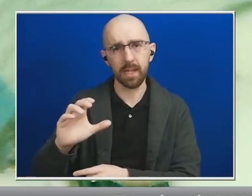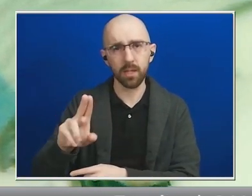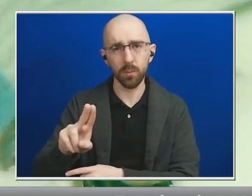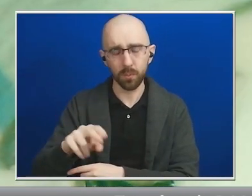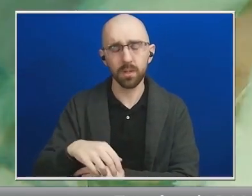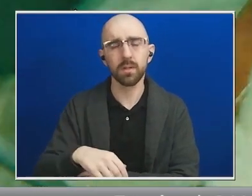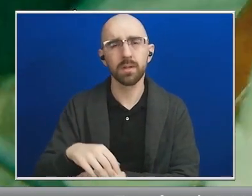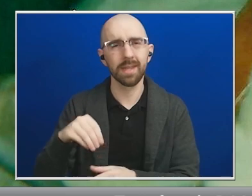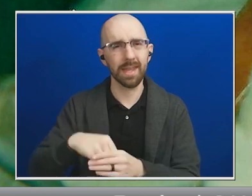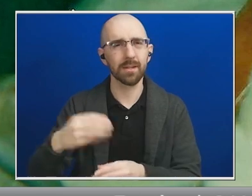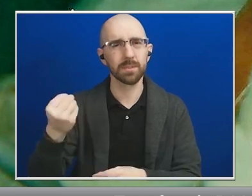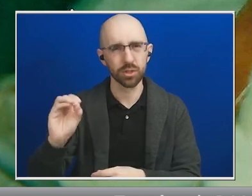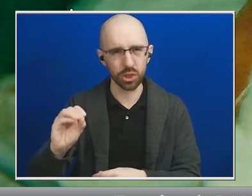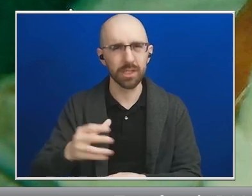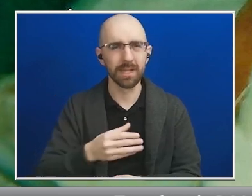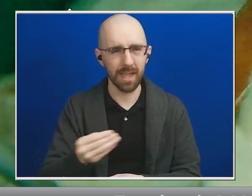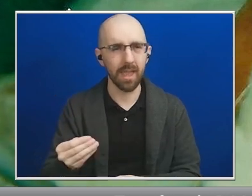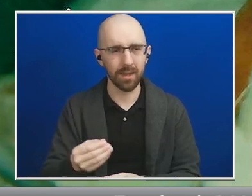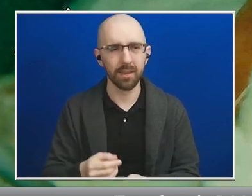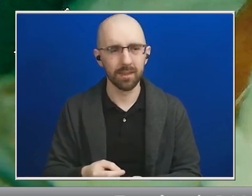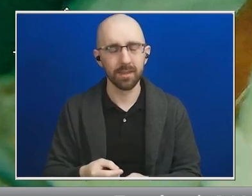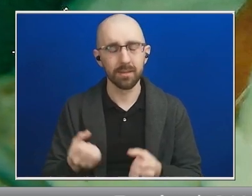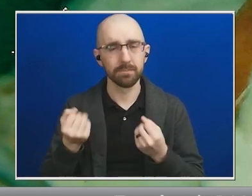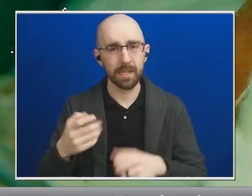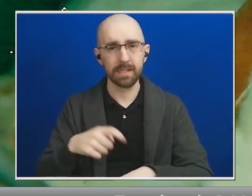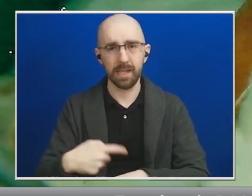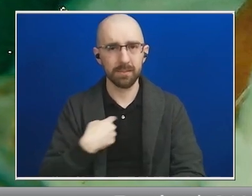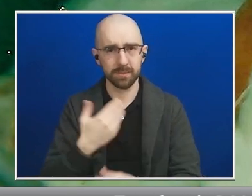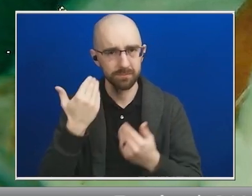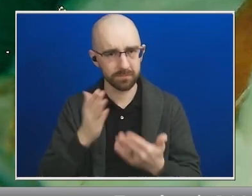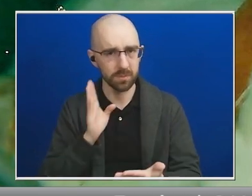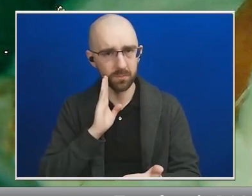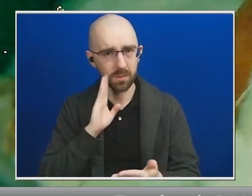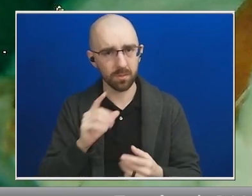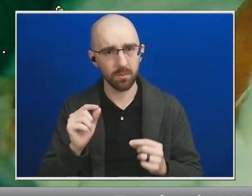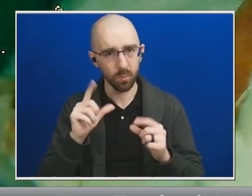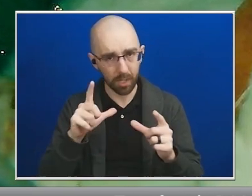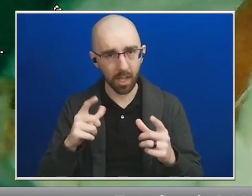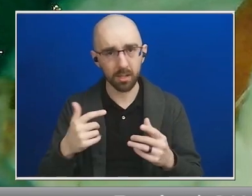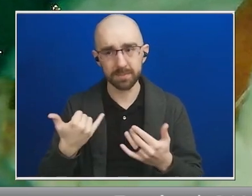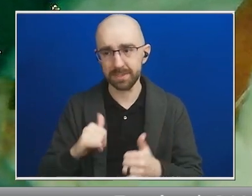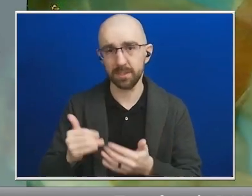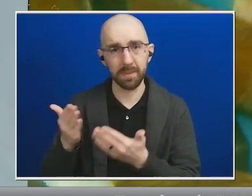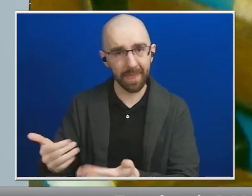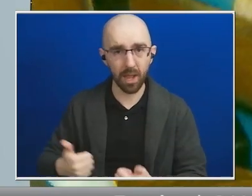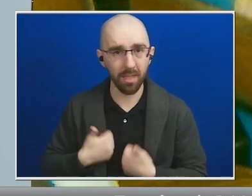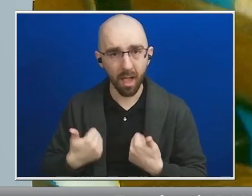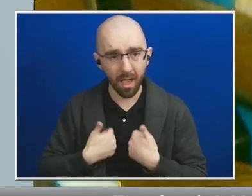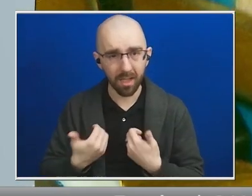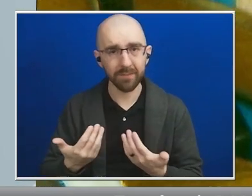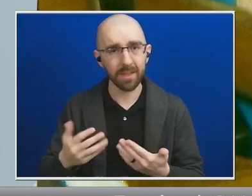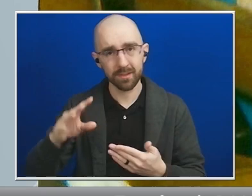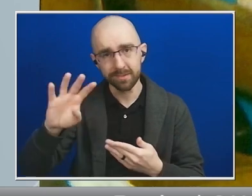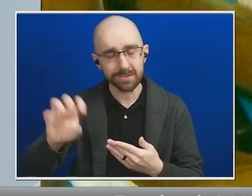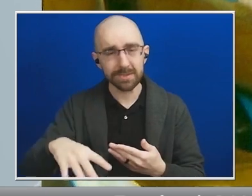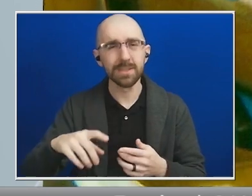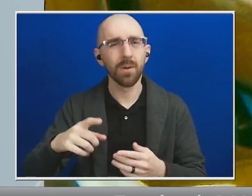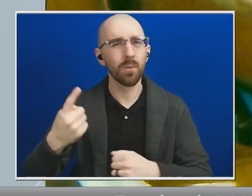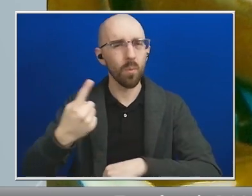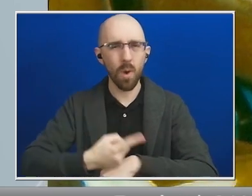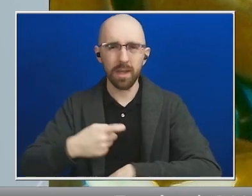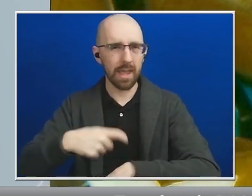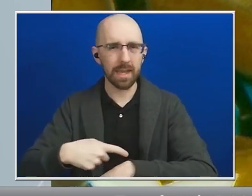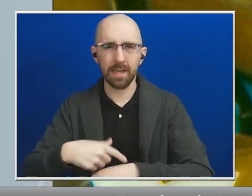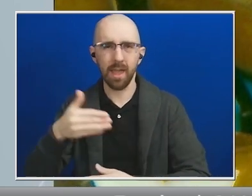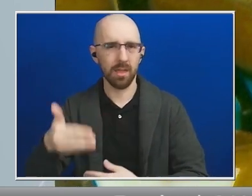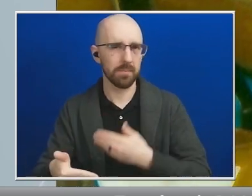and many times we didn't know if we were going to wake up and still have him. So you just take it a day at a time. I think that's my